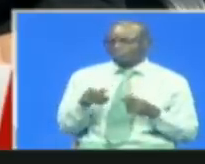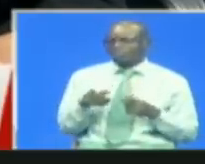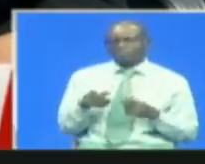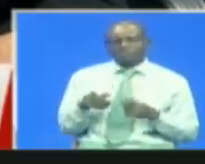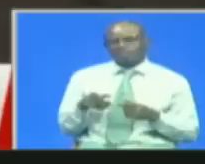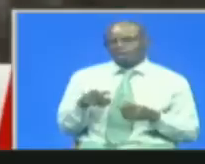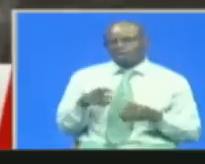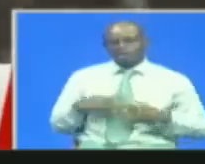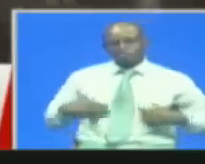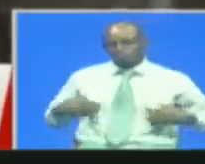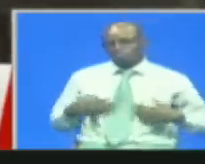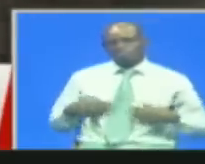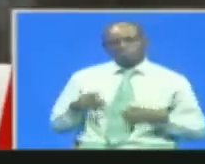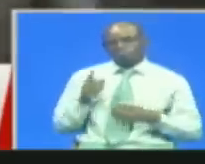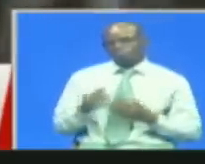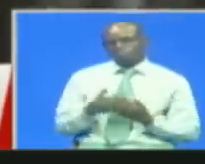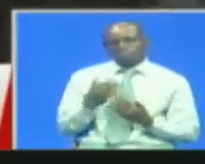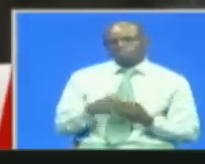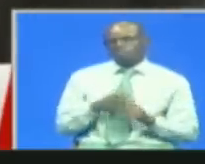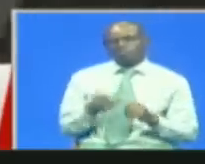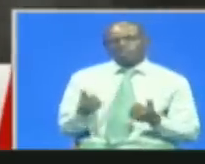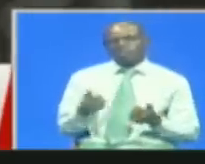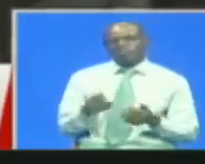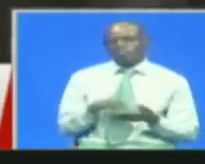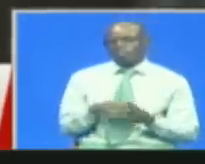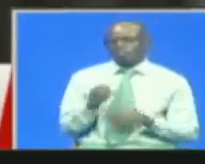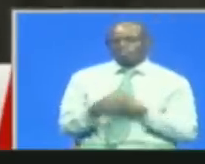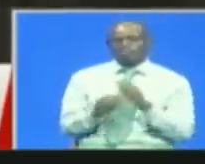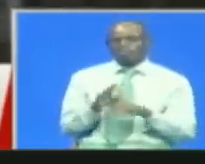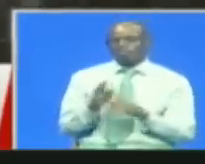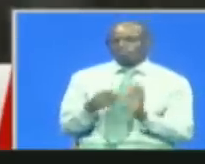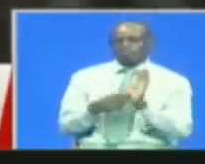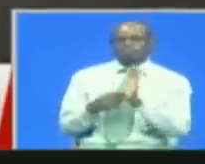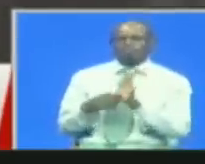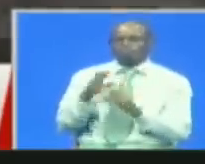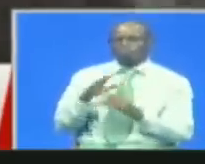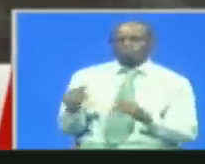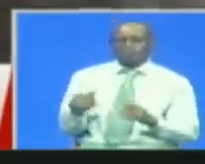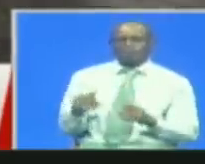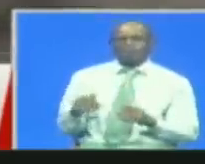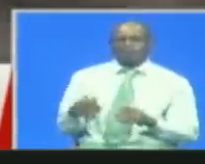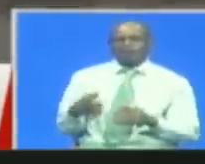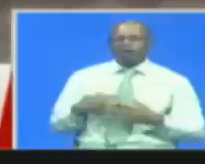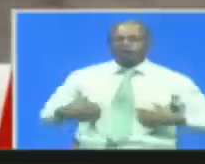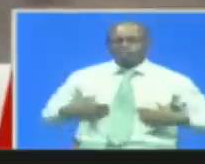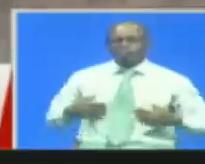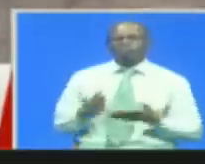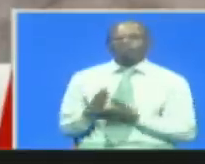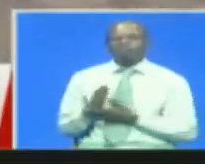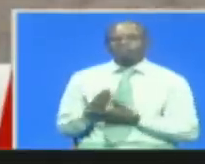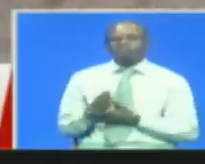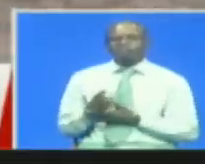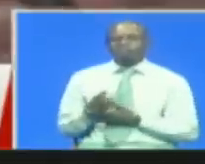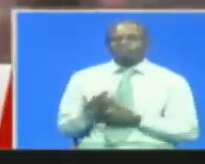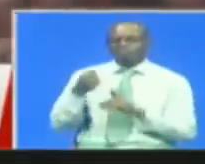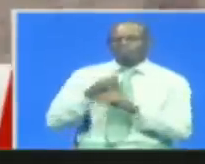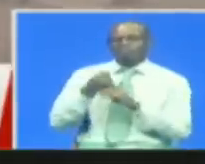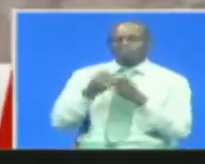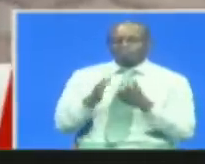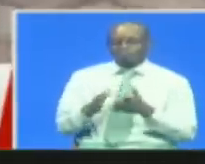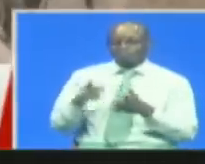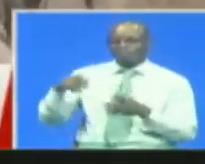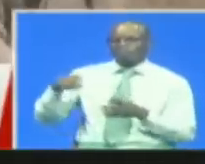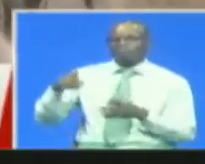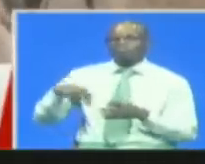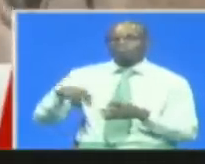conditions. A video released by animal rights activist People for the Ethical Treatment of Animals, PETA, pulls